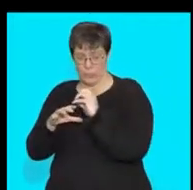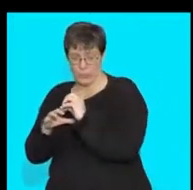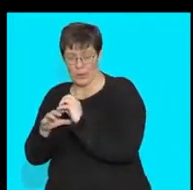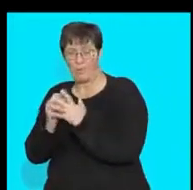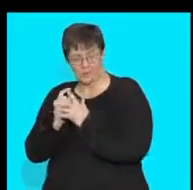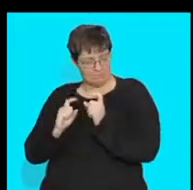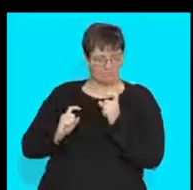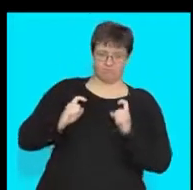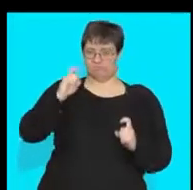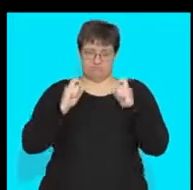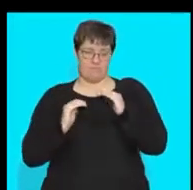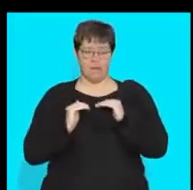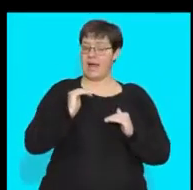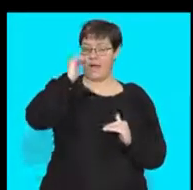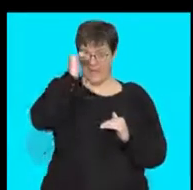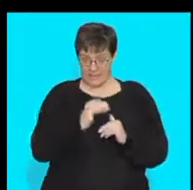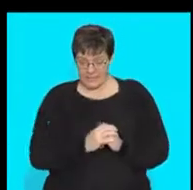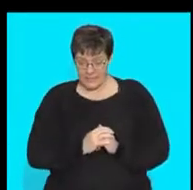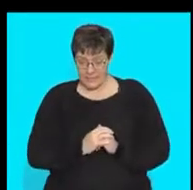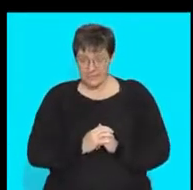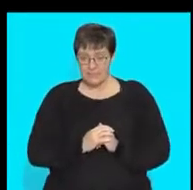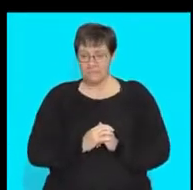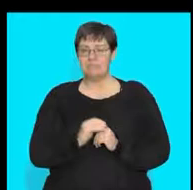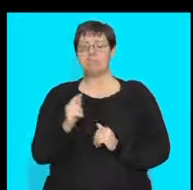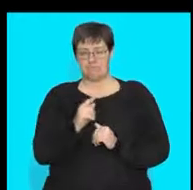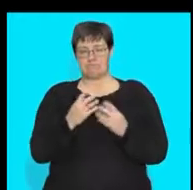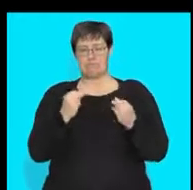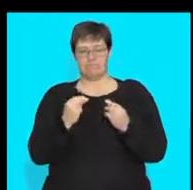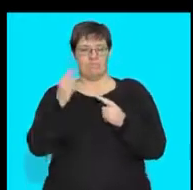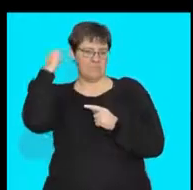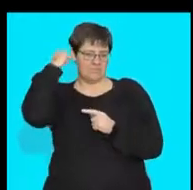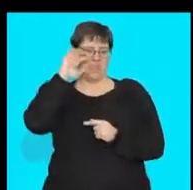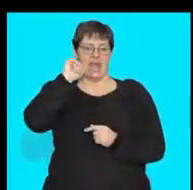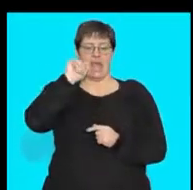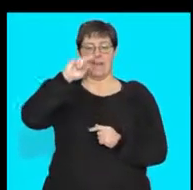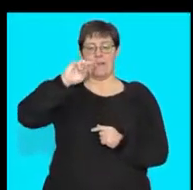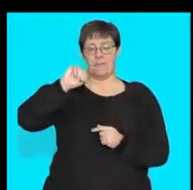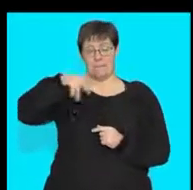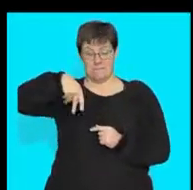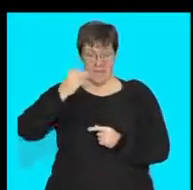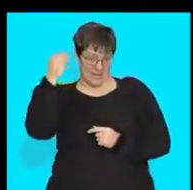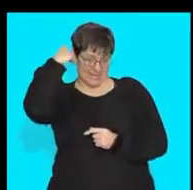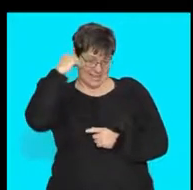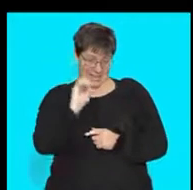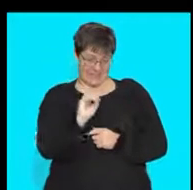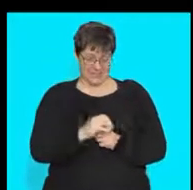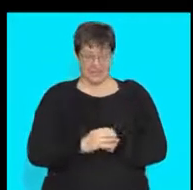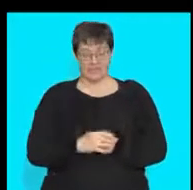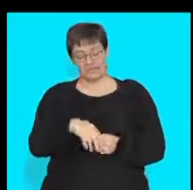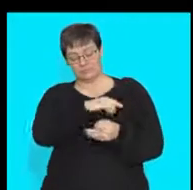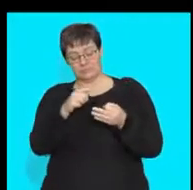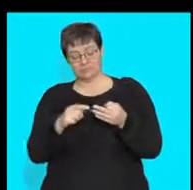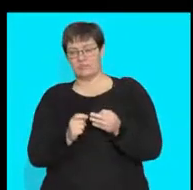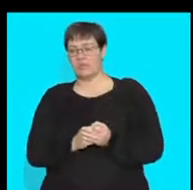that amplifies the sound, right? So the sound is amplified, so you've got a little amplifier in your head. Right,